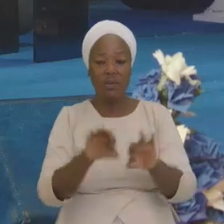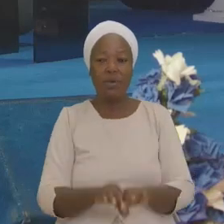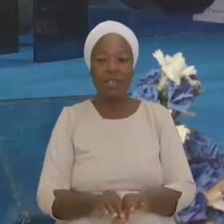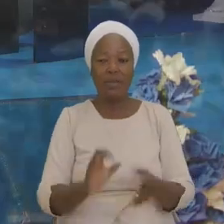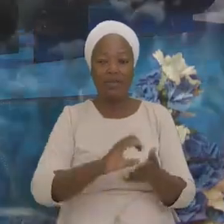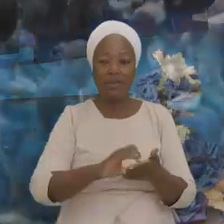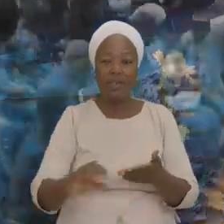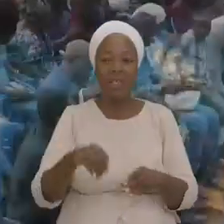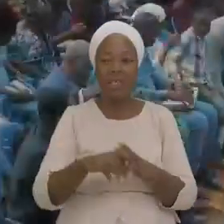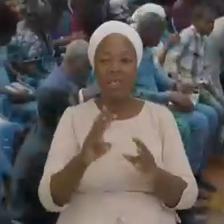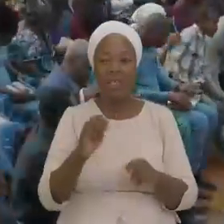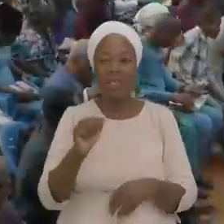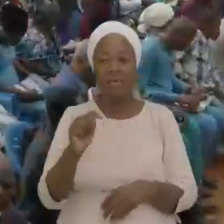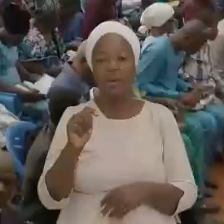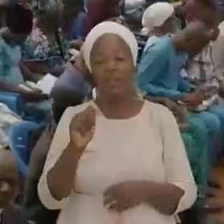chapter 21.